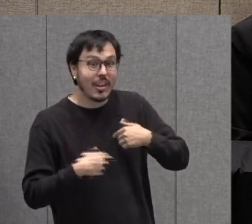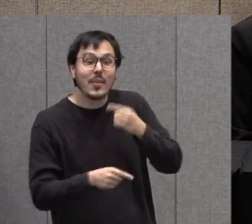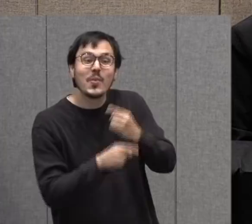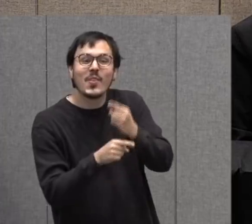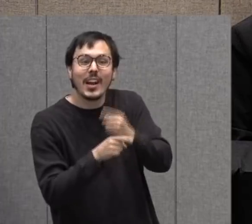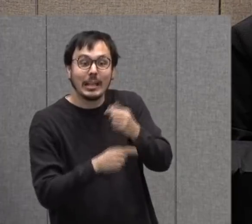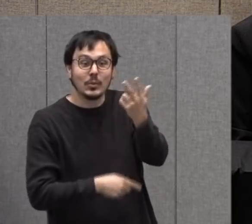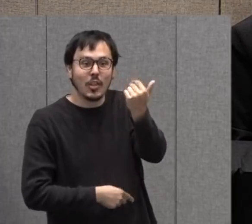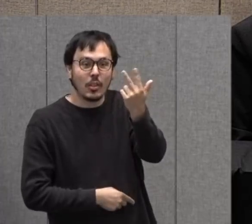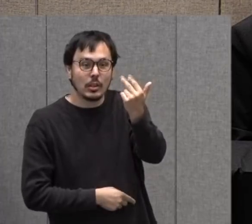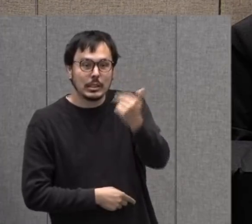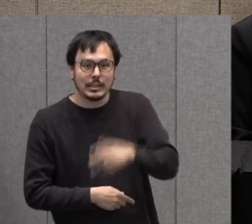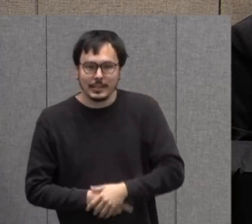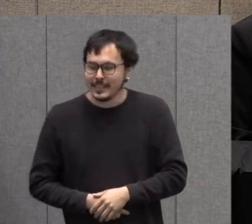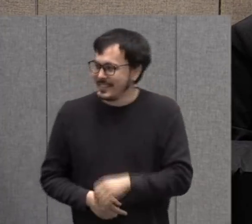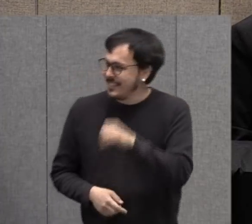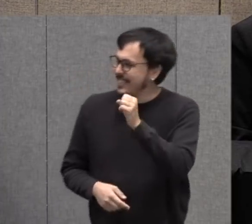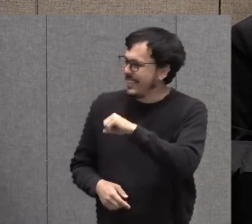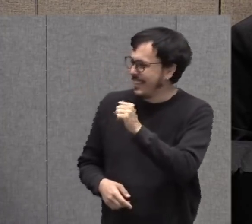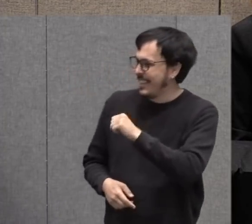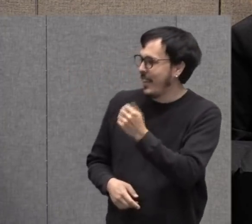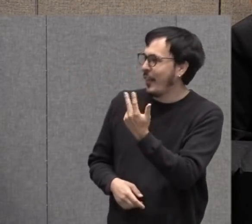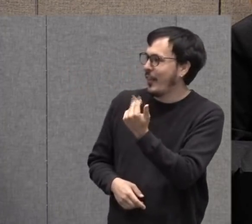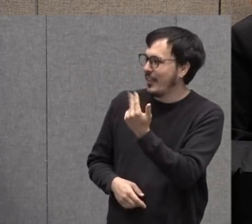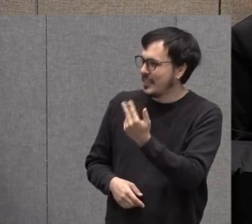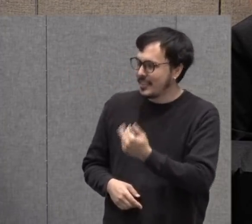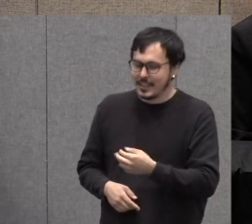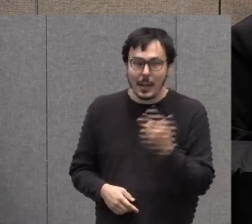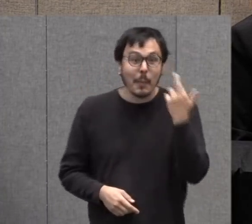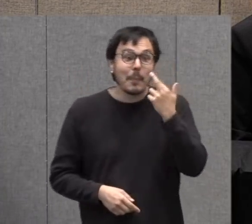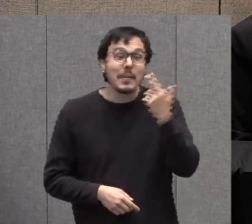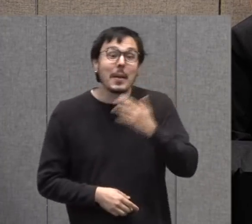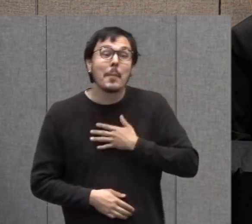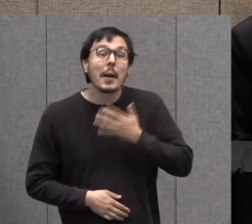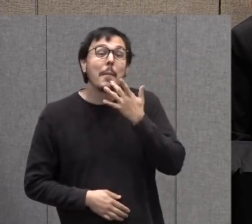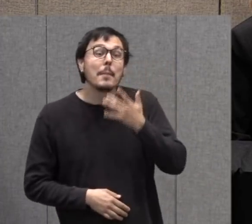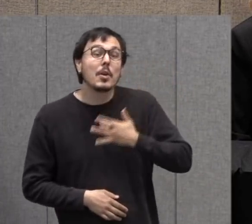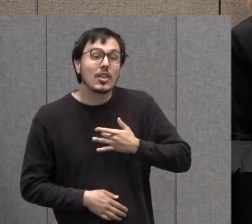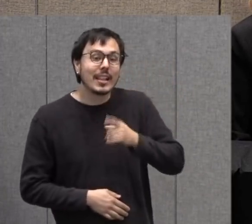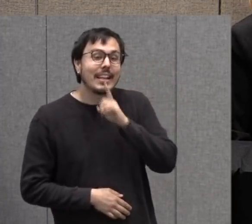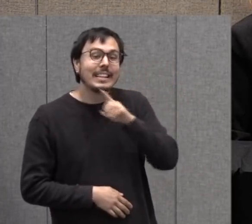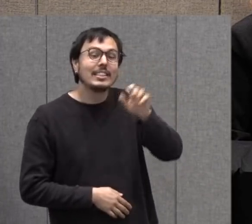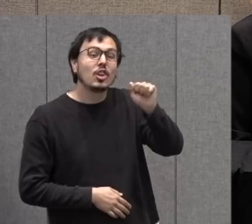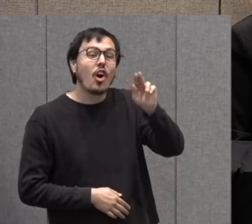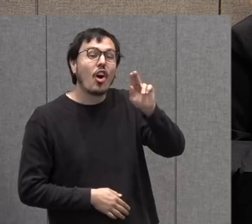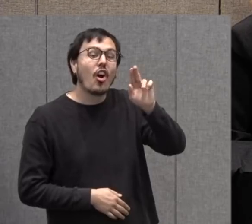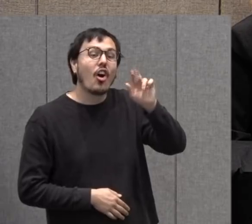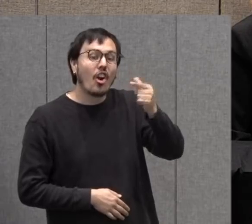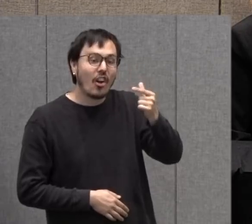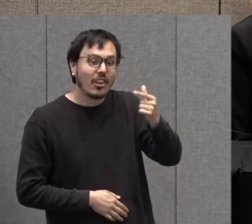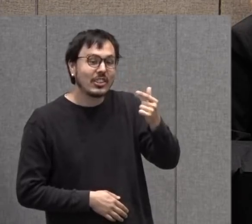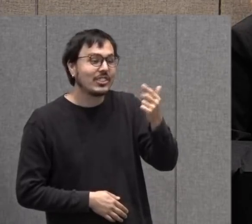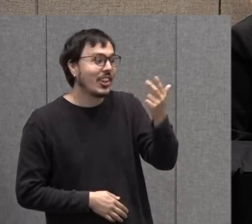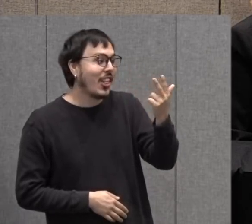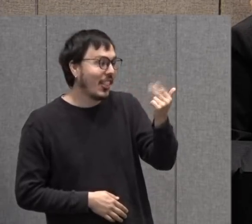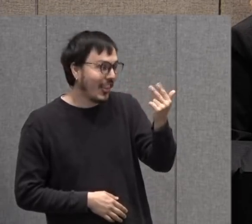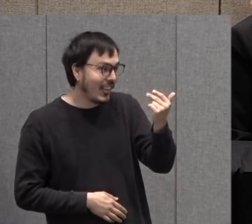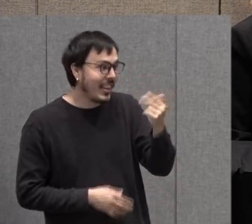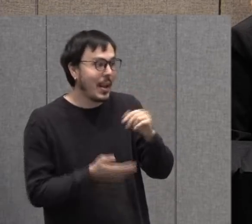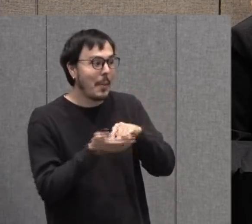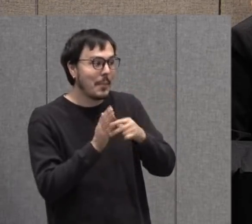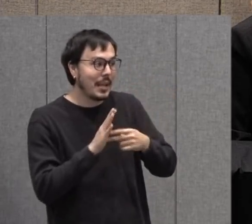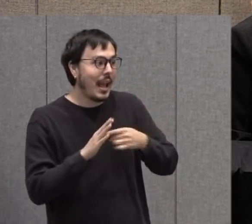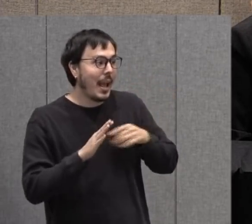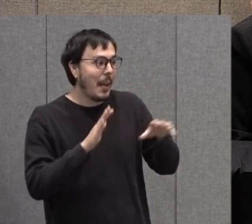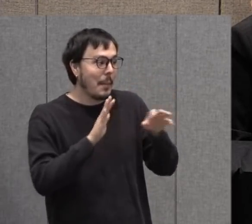was 13. 13. 13. Because my birthday is on August 13th. So I always choose 13